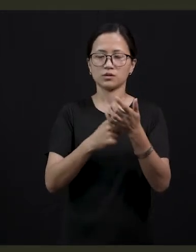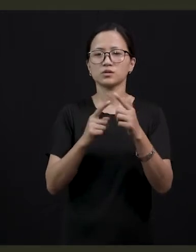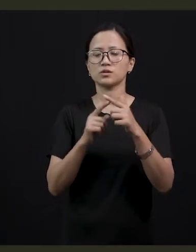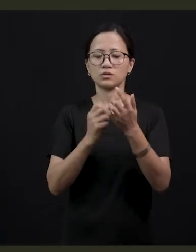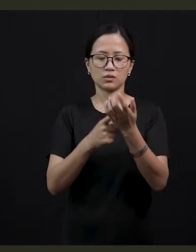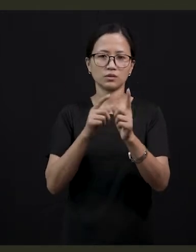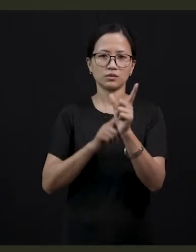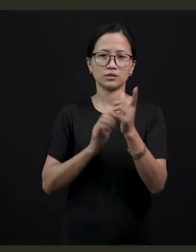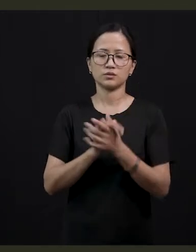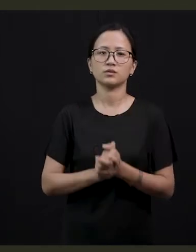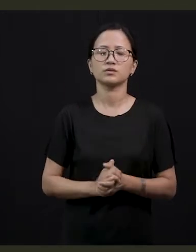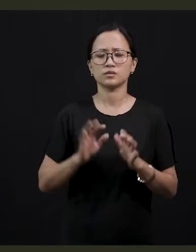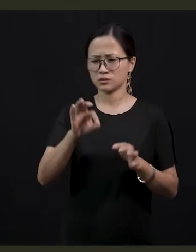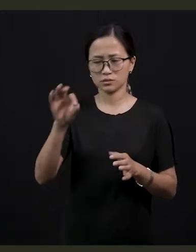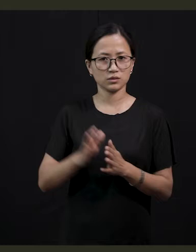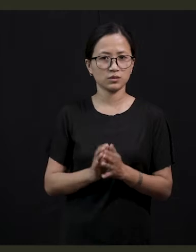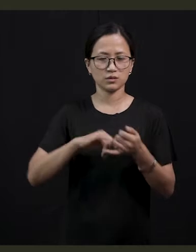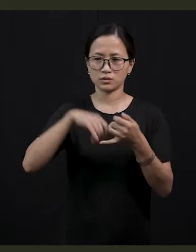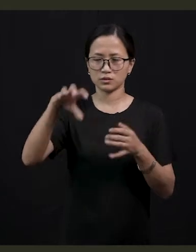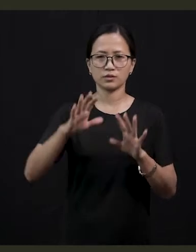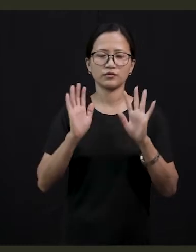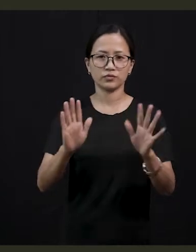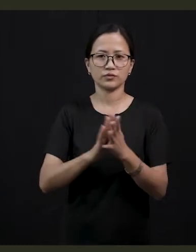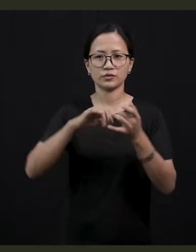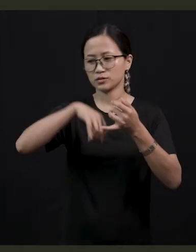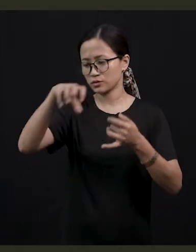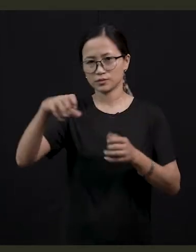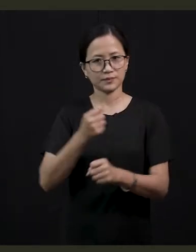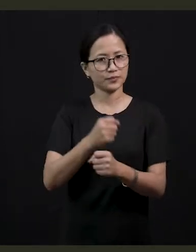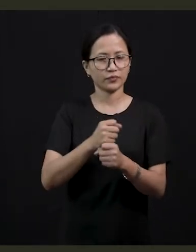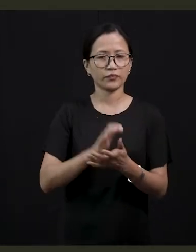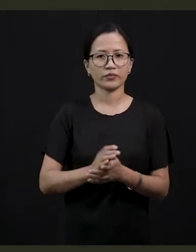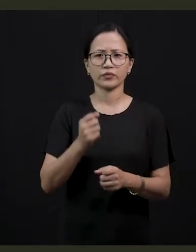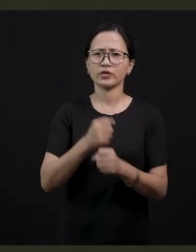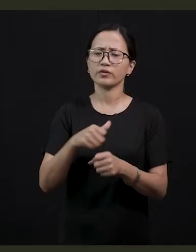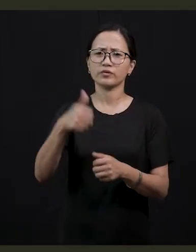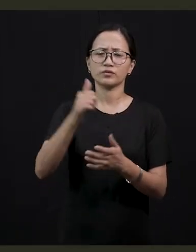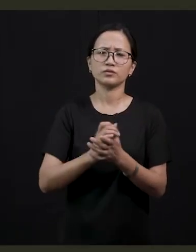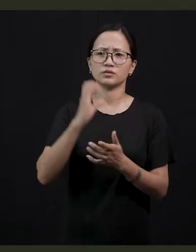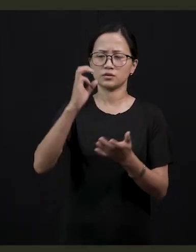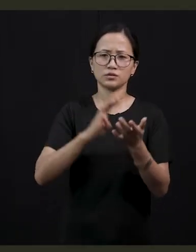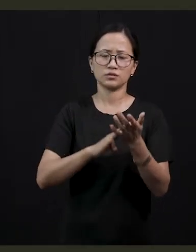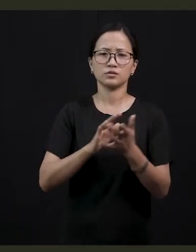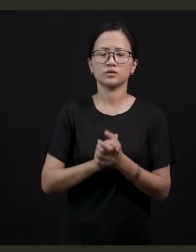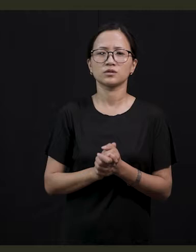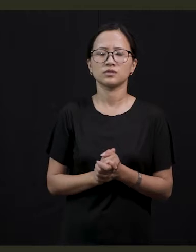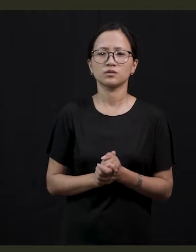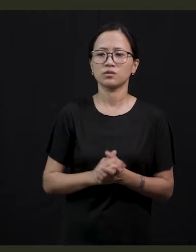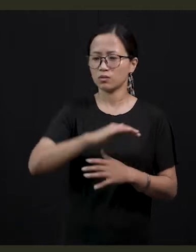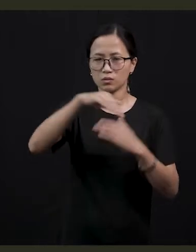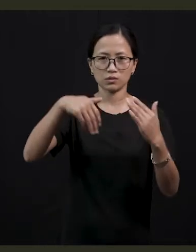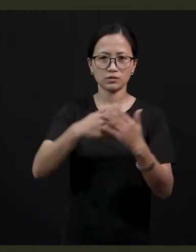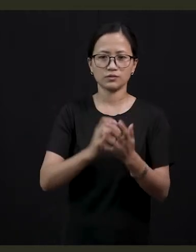So each state will have, as I told you, an elected state government. So governor, chief minister, cabinet ministers, and